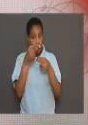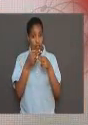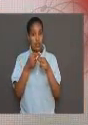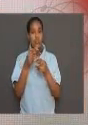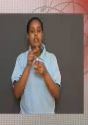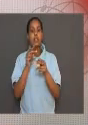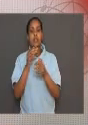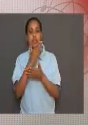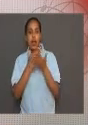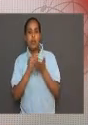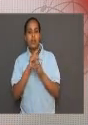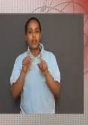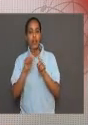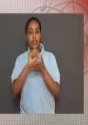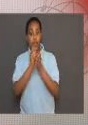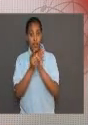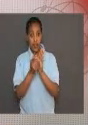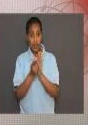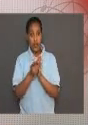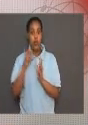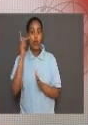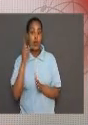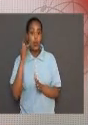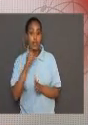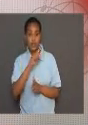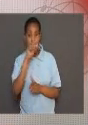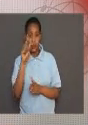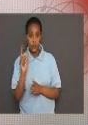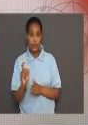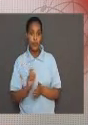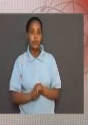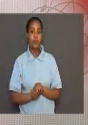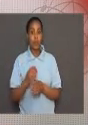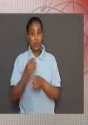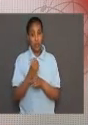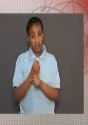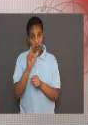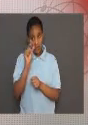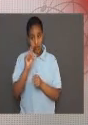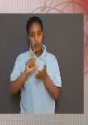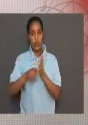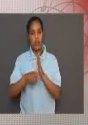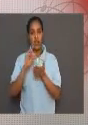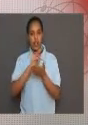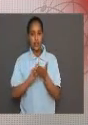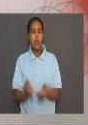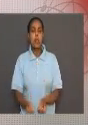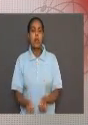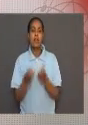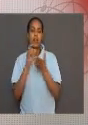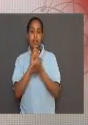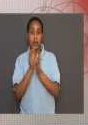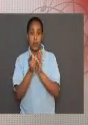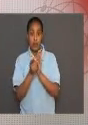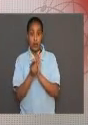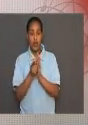Students, do you think that you could name some different examples of polymers?